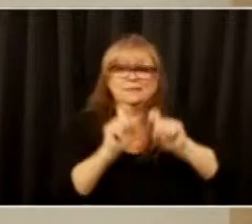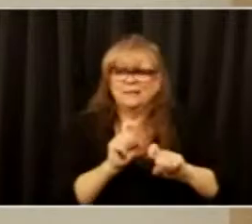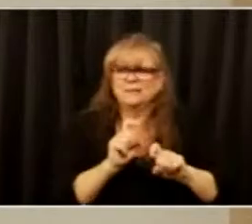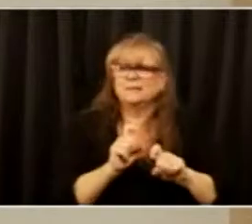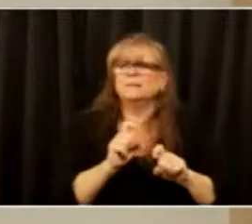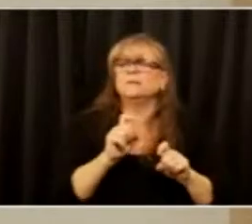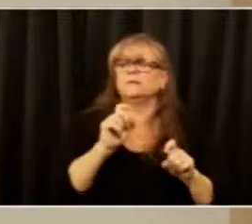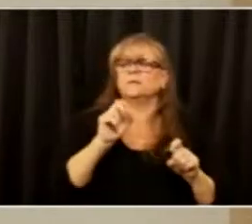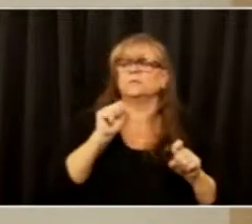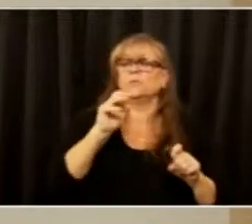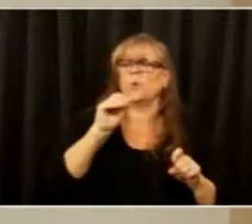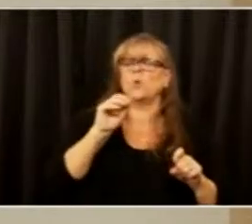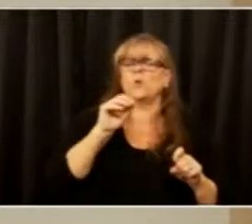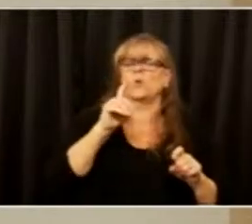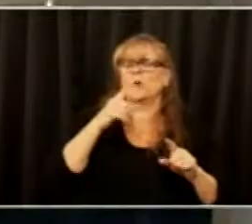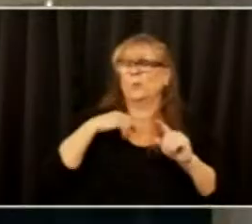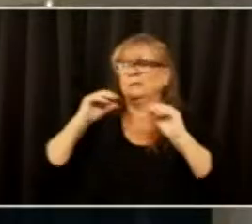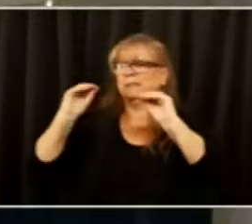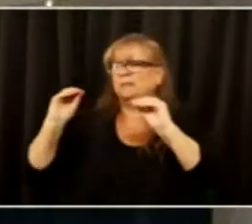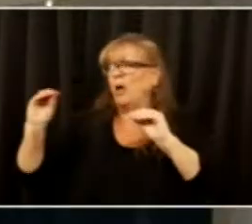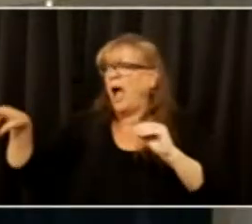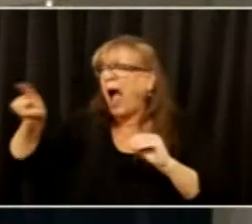continue to use some of those Binax at-home tests.